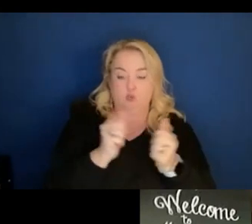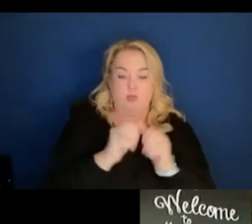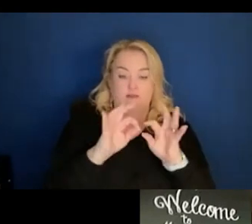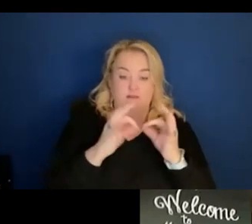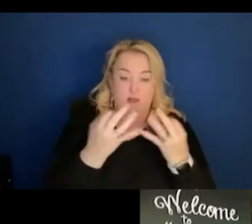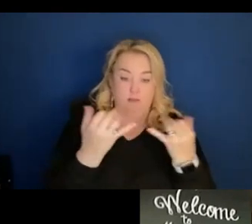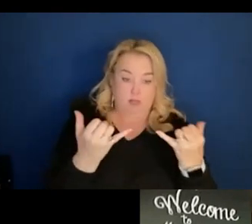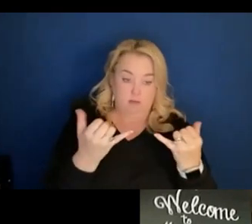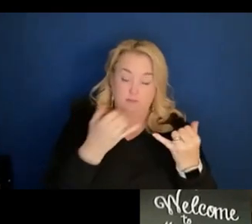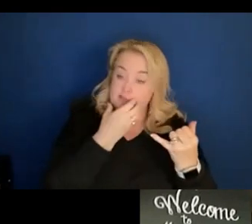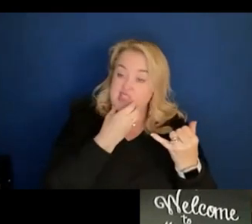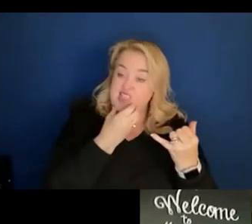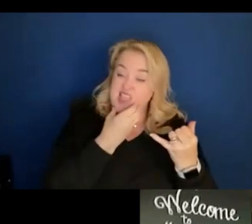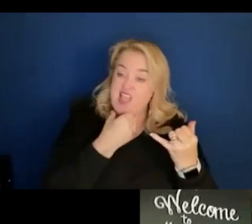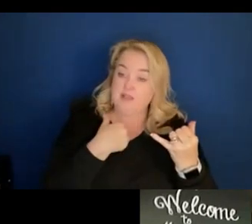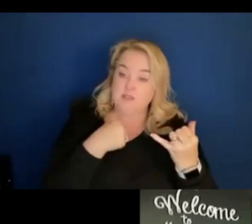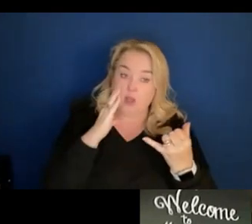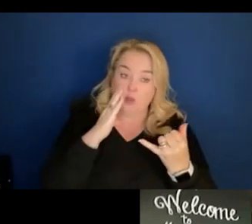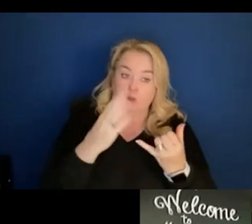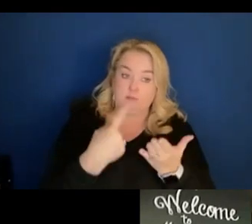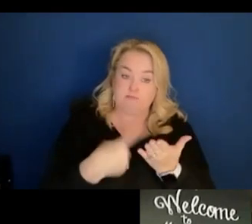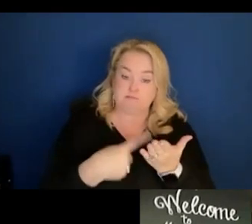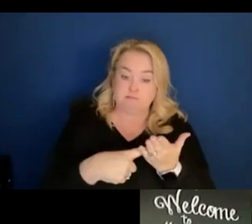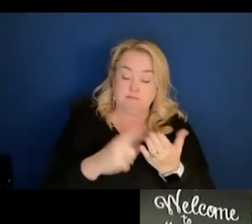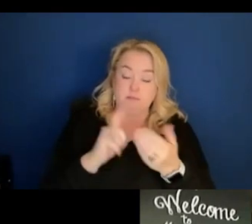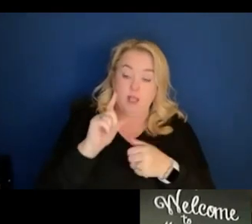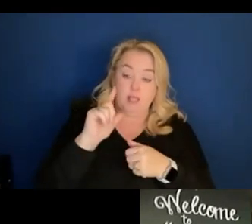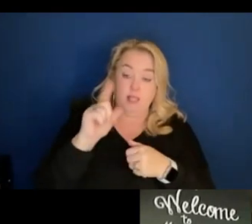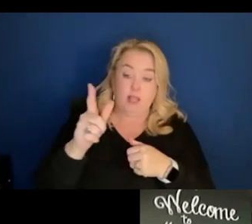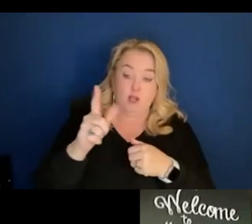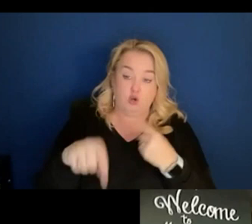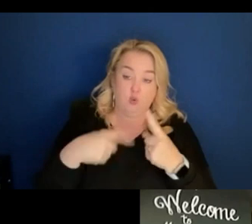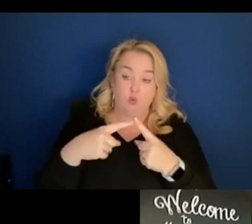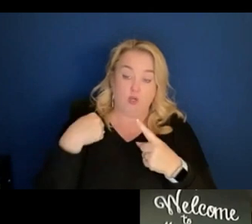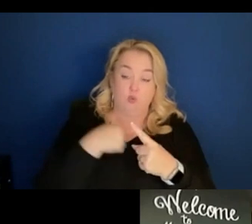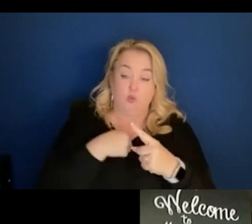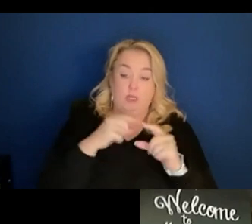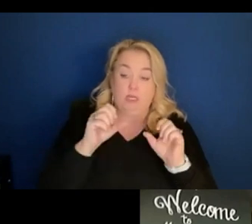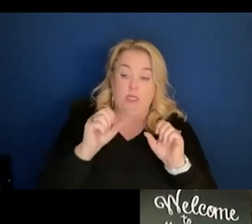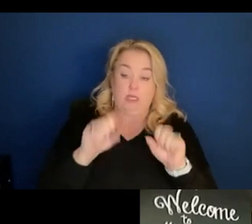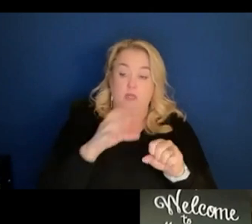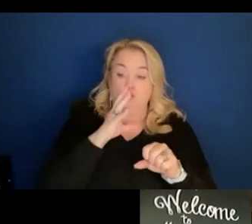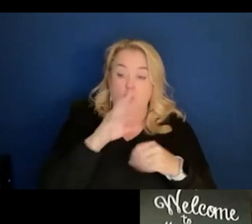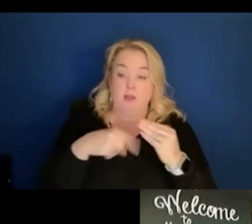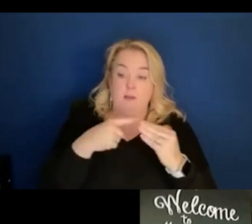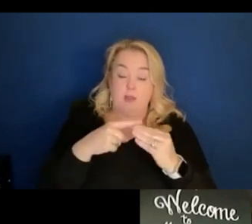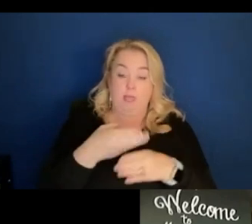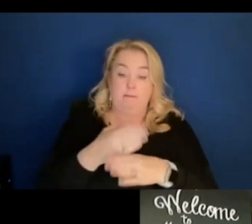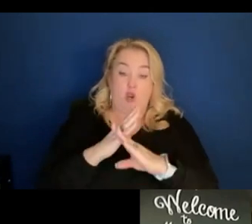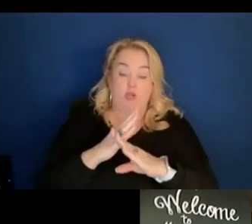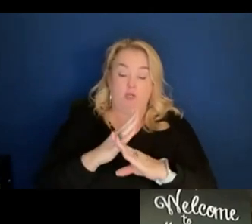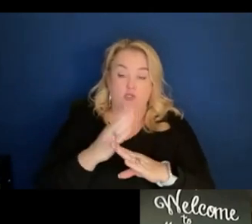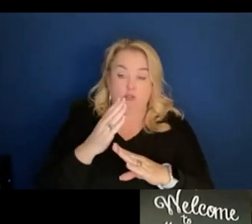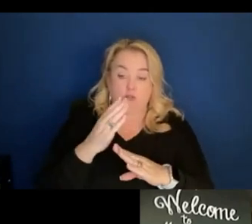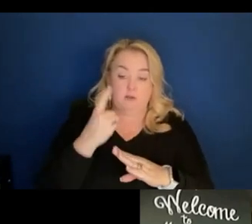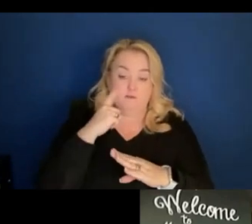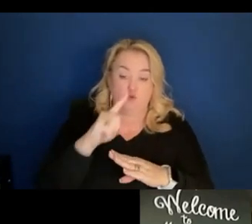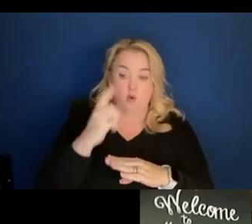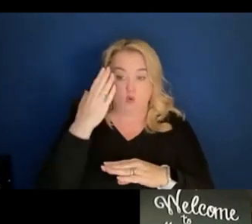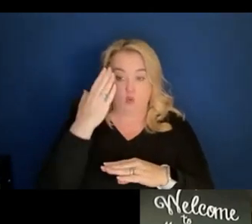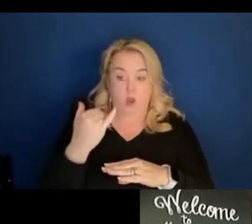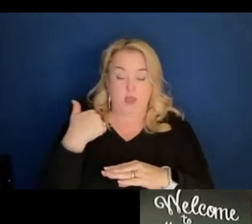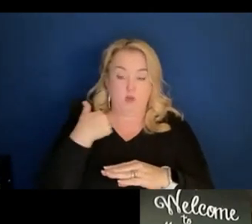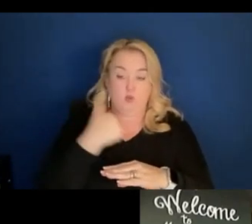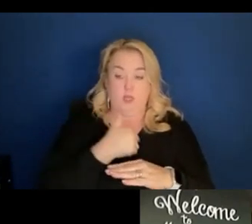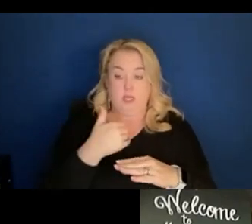family. And I'll talk a little bit later when we get a chance to talk about the barriers to engagement as to why